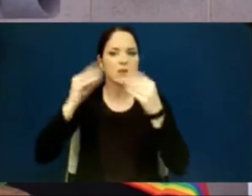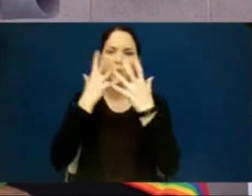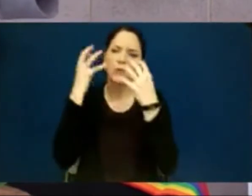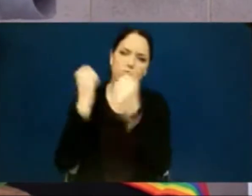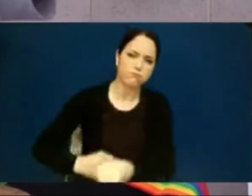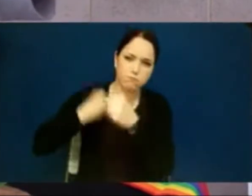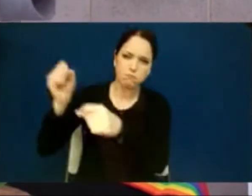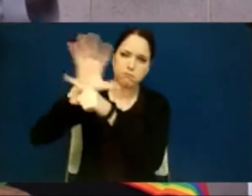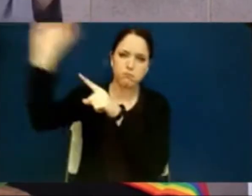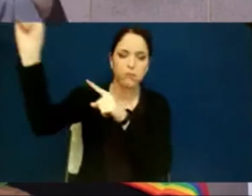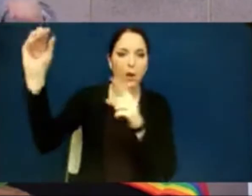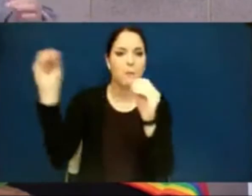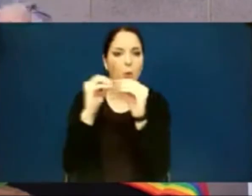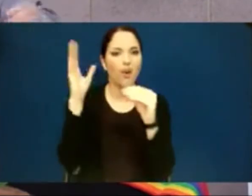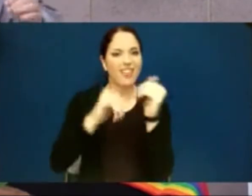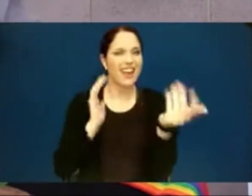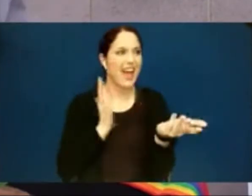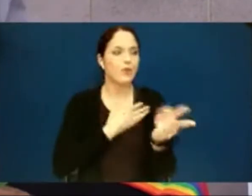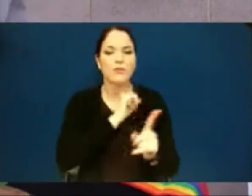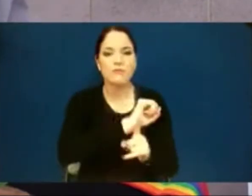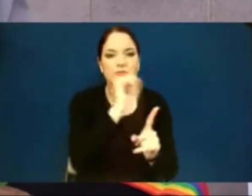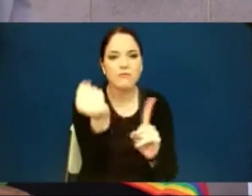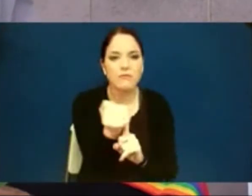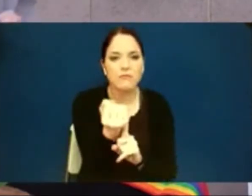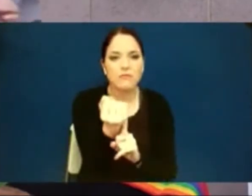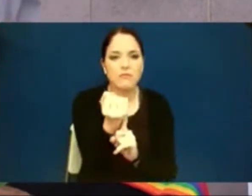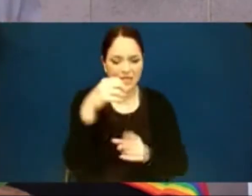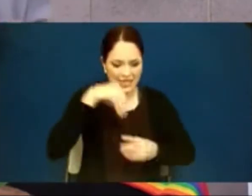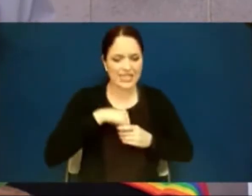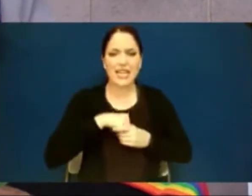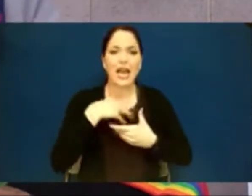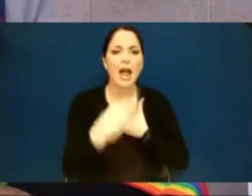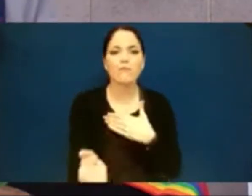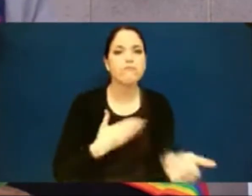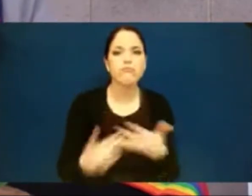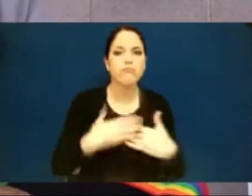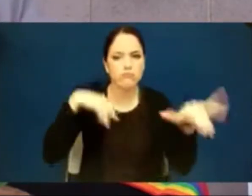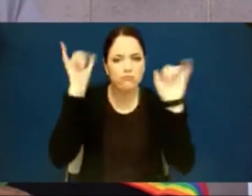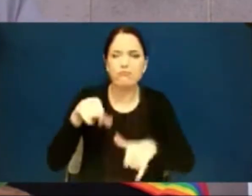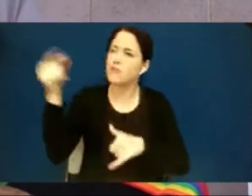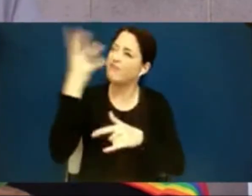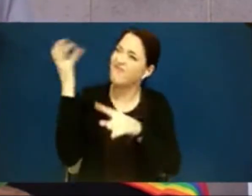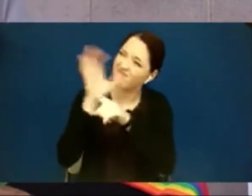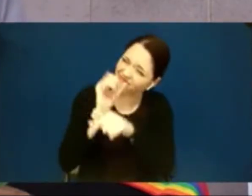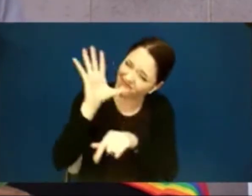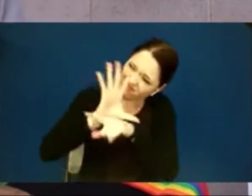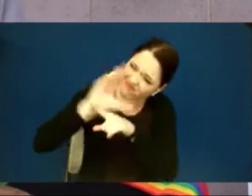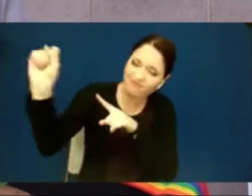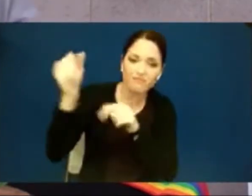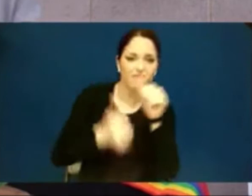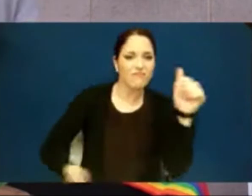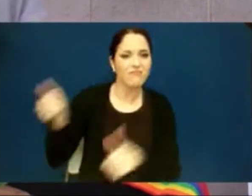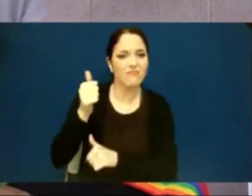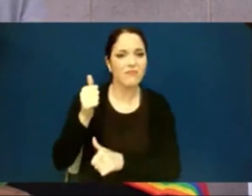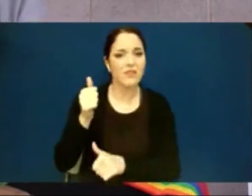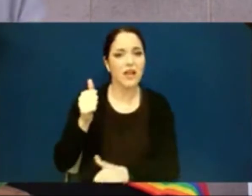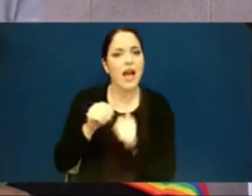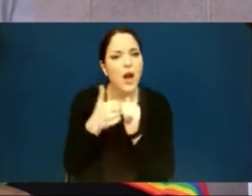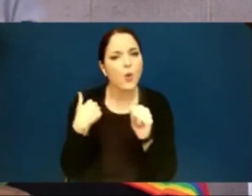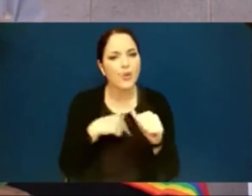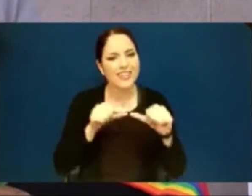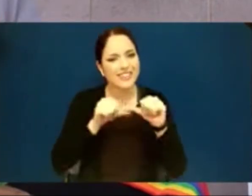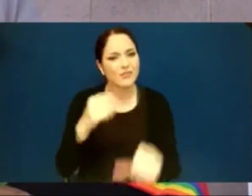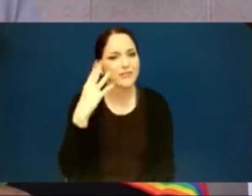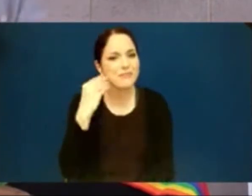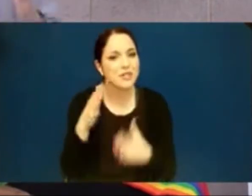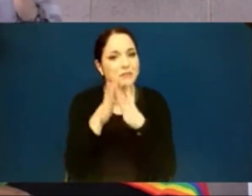circumstances. How do we stay peaceful when we don't know when the storm will end? And there's many storms around